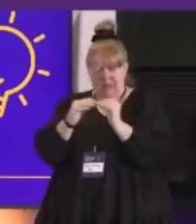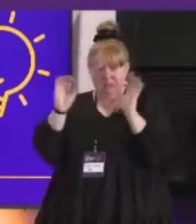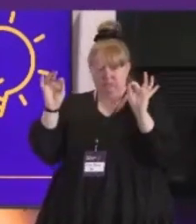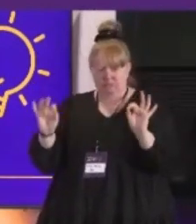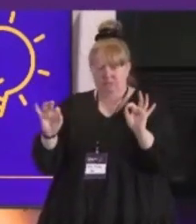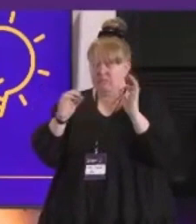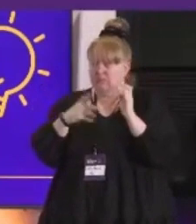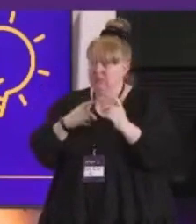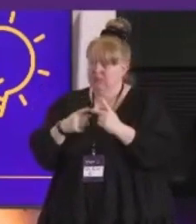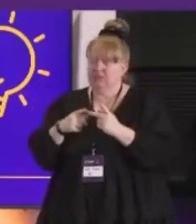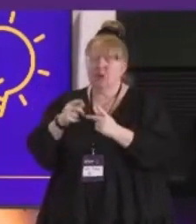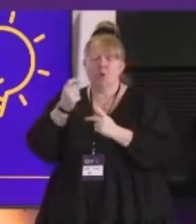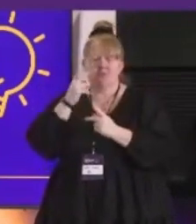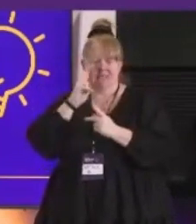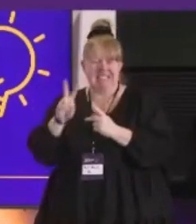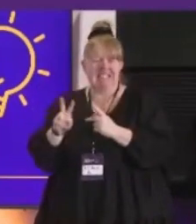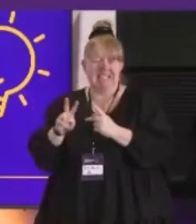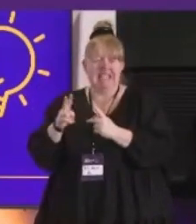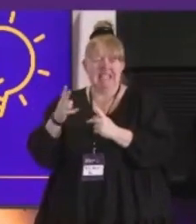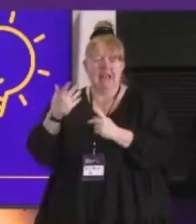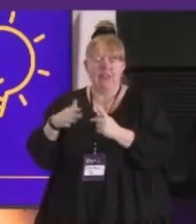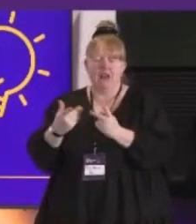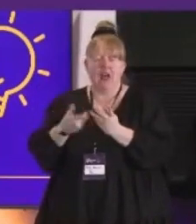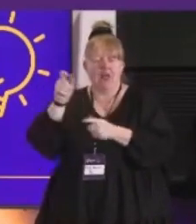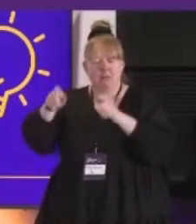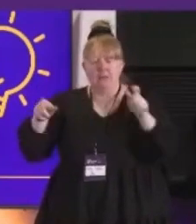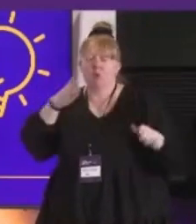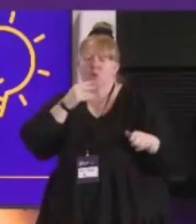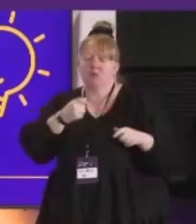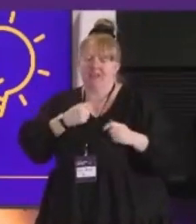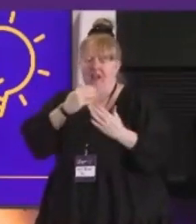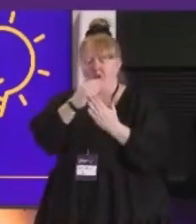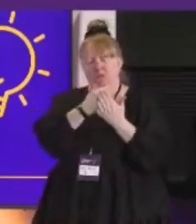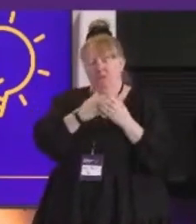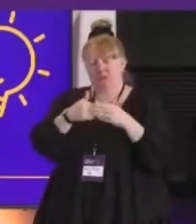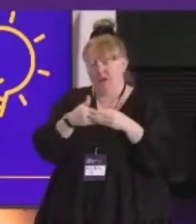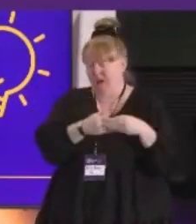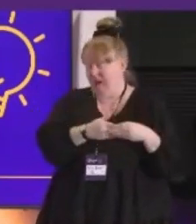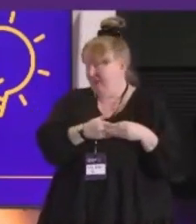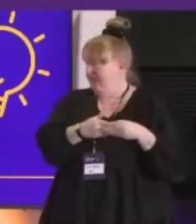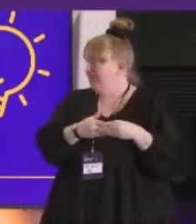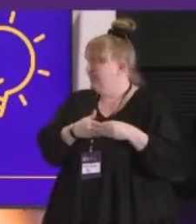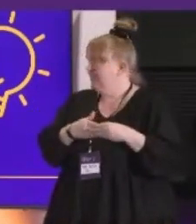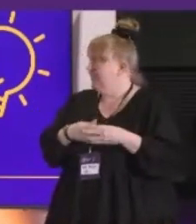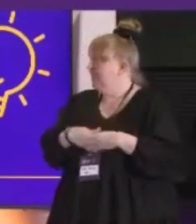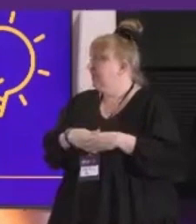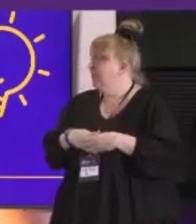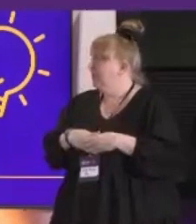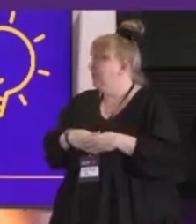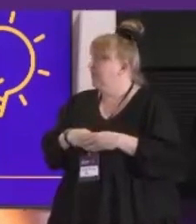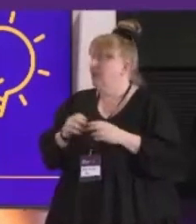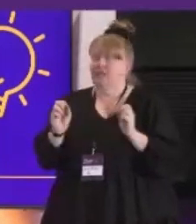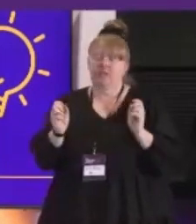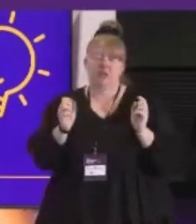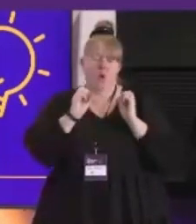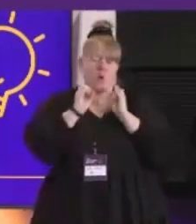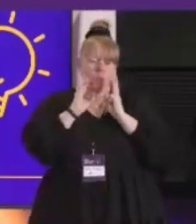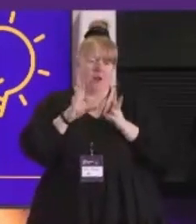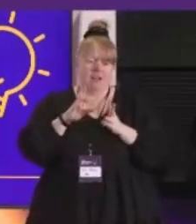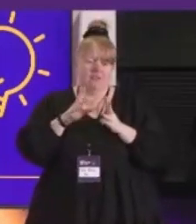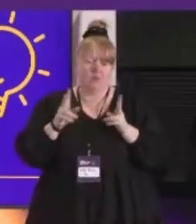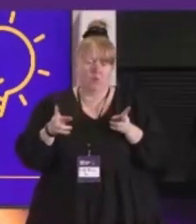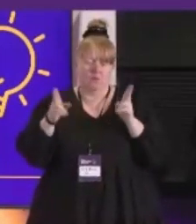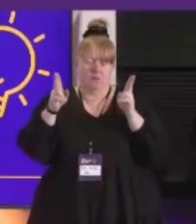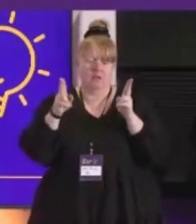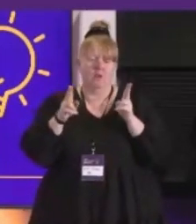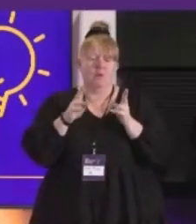It's a delight when you see that. I vote for that one. So thank you very much, everyone. That's a wonderful little glimpse there, I think, of starting with the